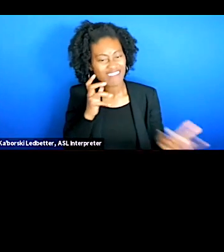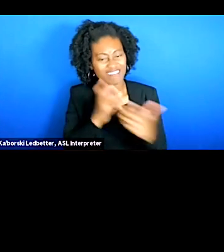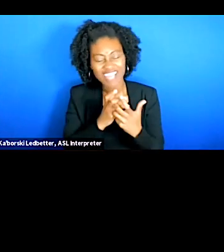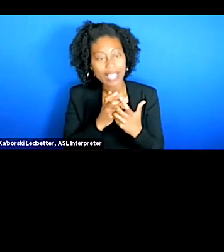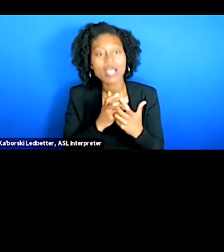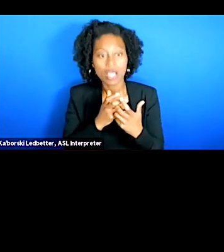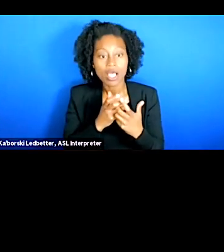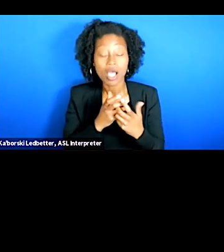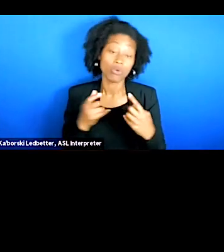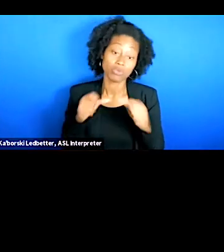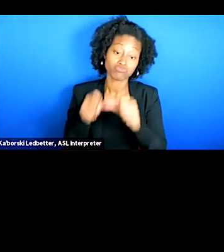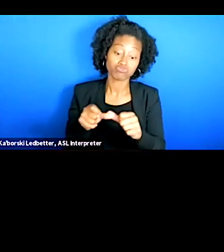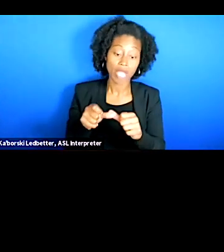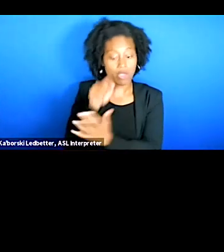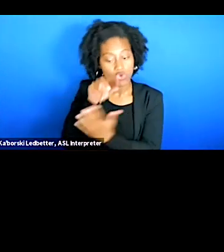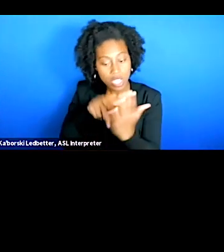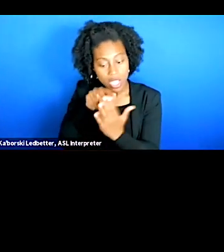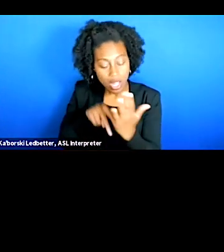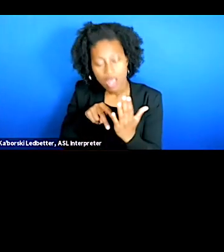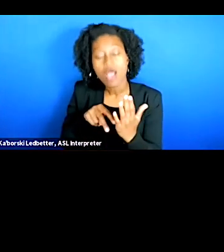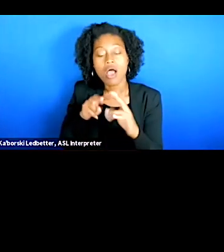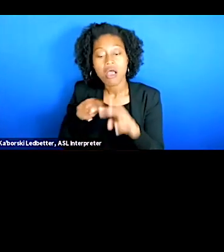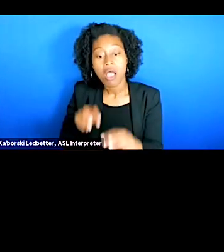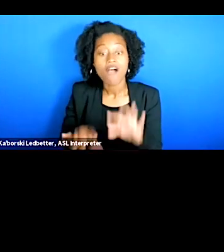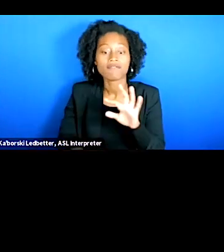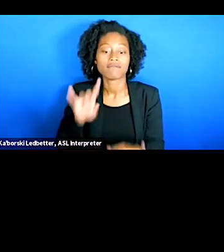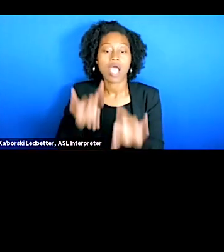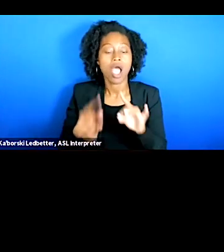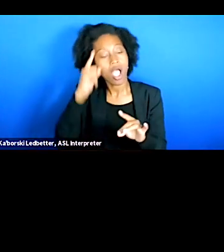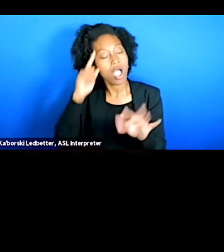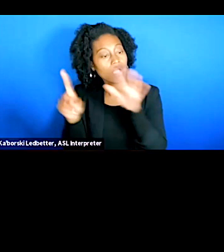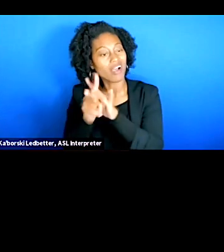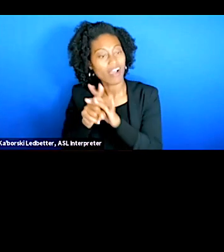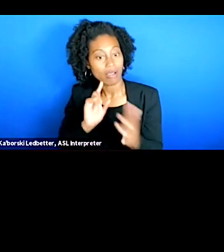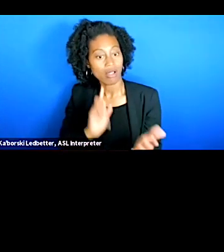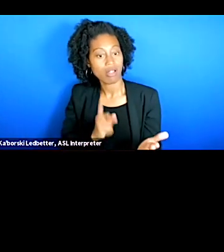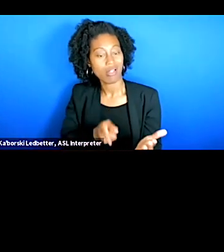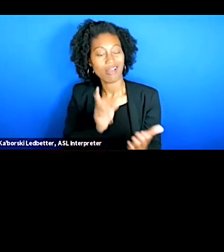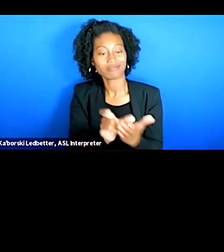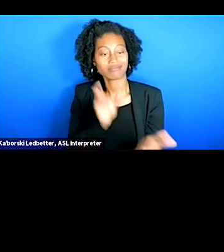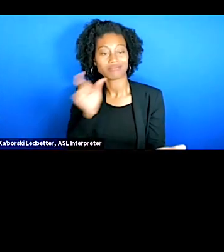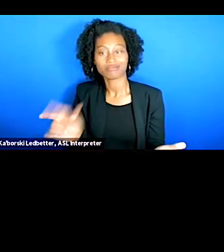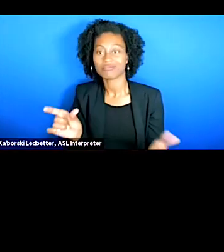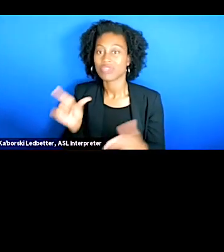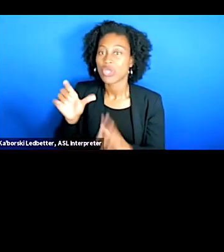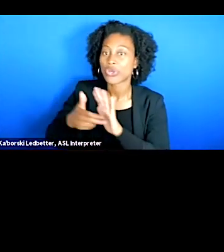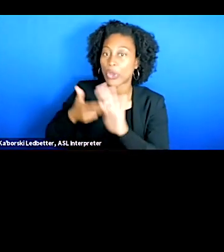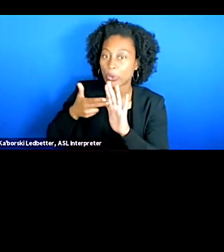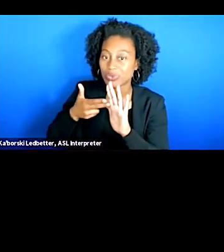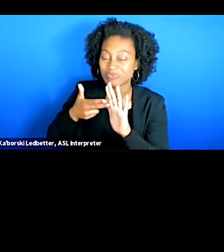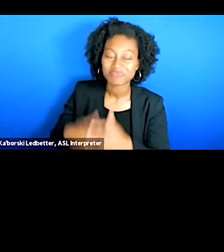codes. Inductive coding also helps us in adapting or expanding existing codes.